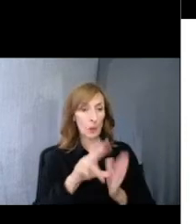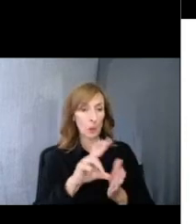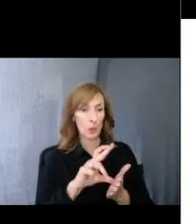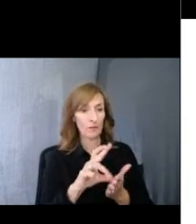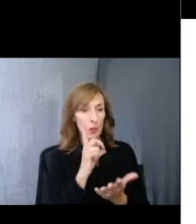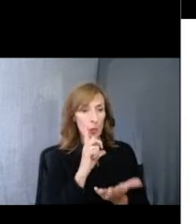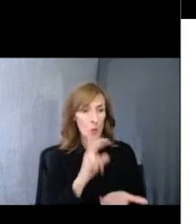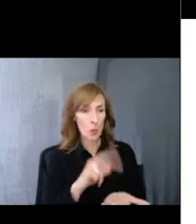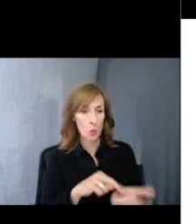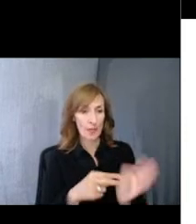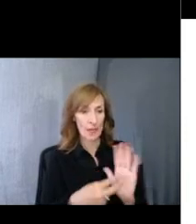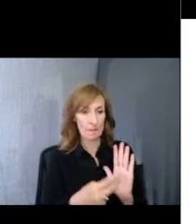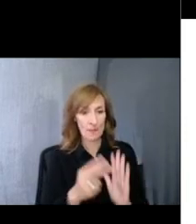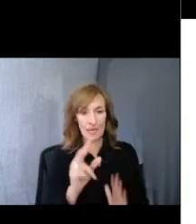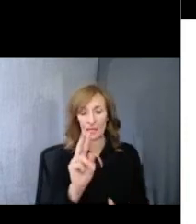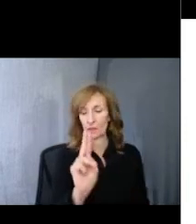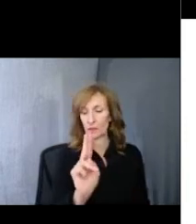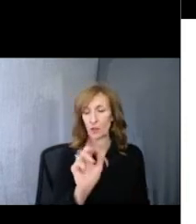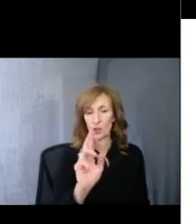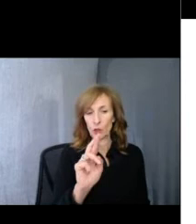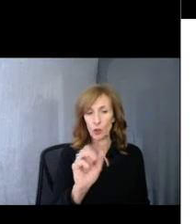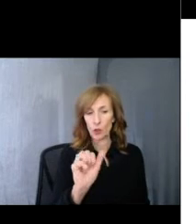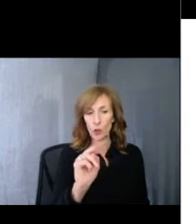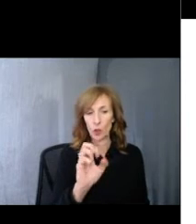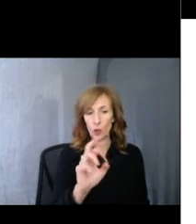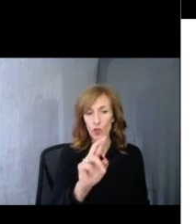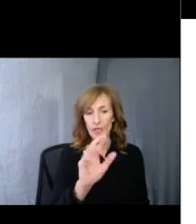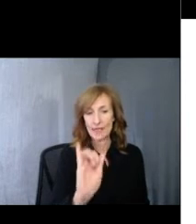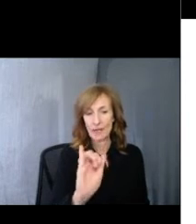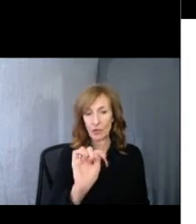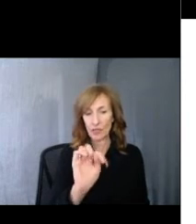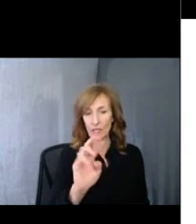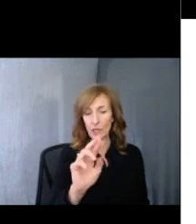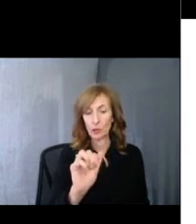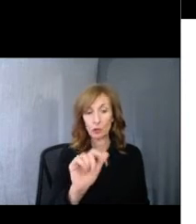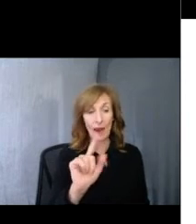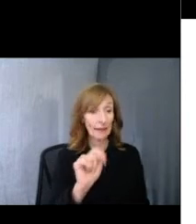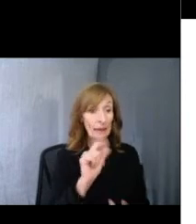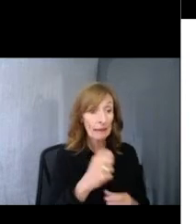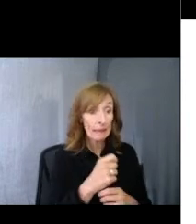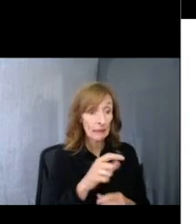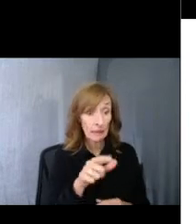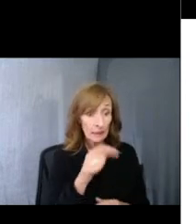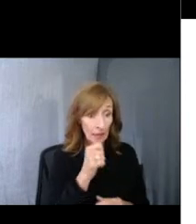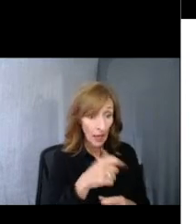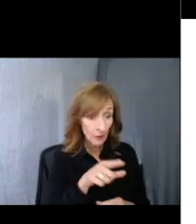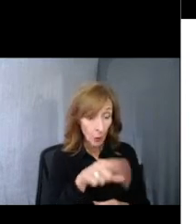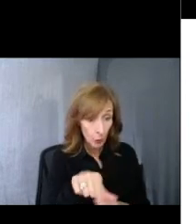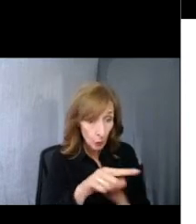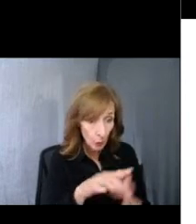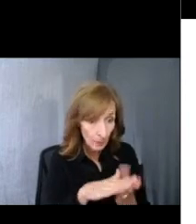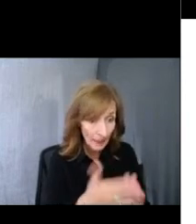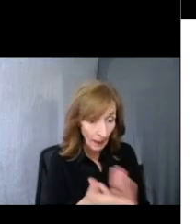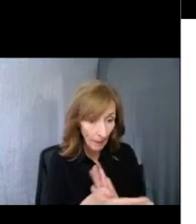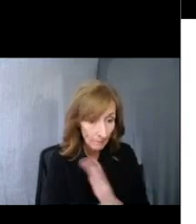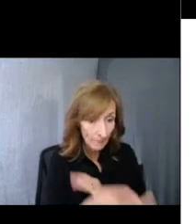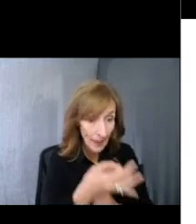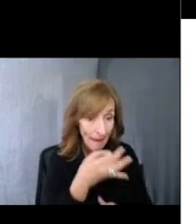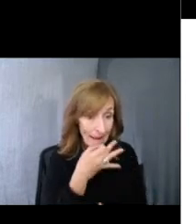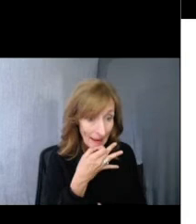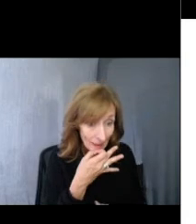to make you experts, but because I think it's important to know the terminology. Obviously, there are paired